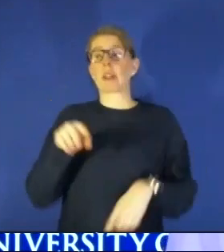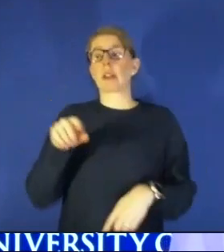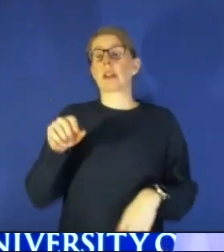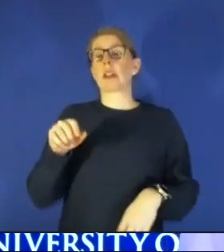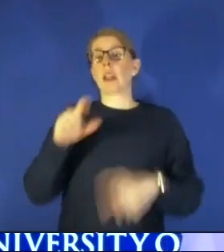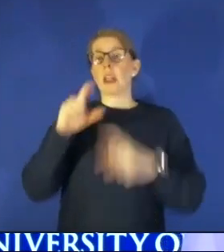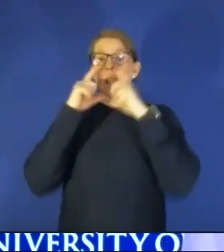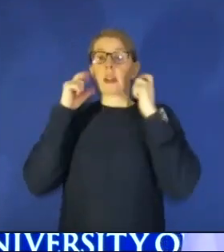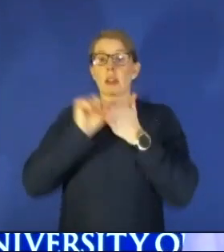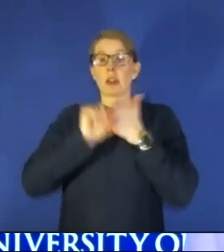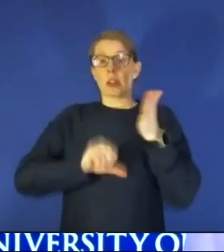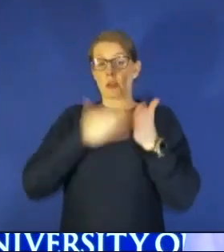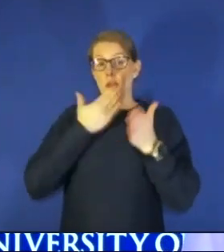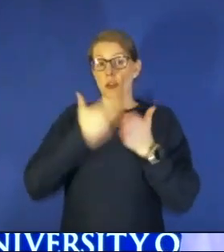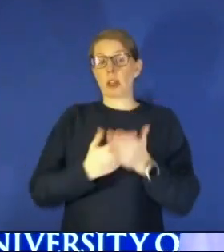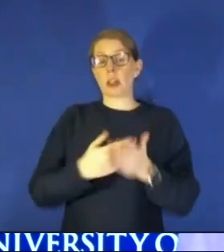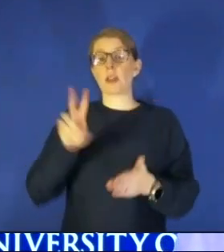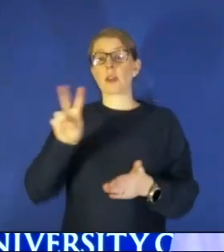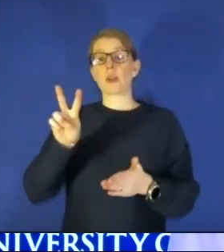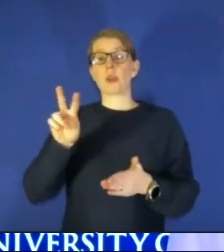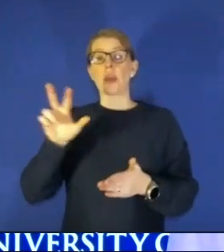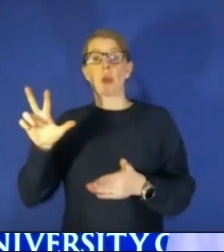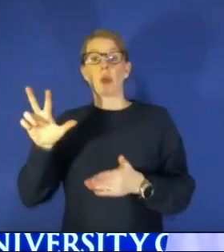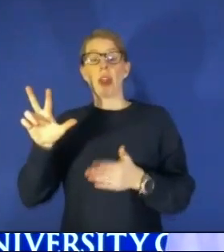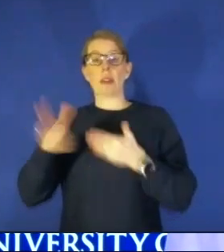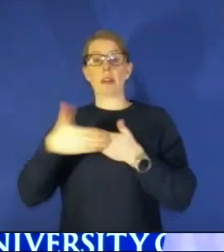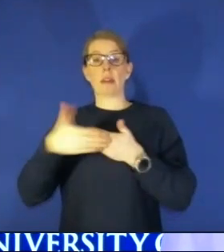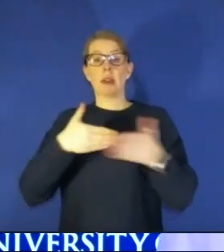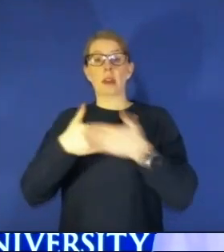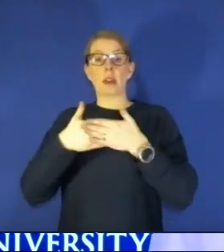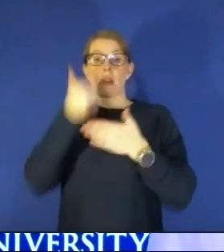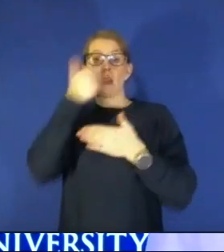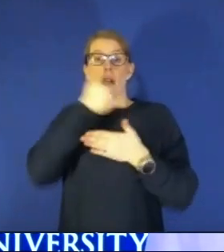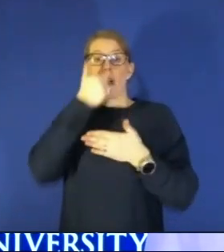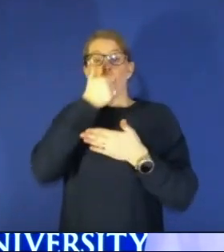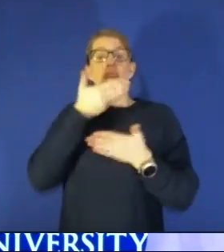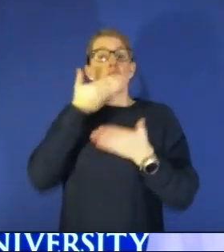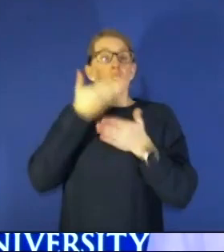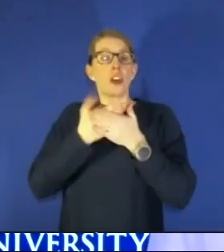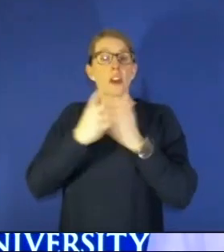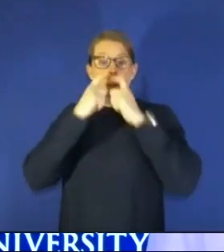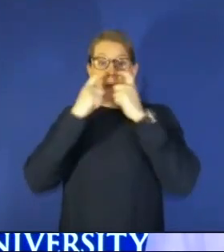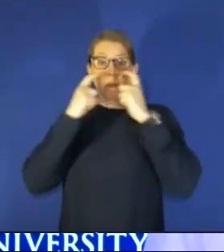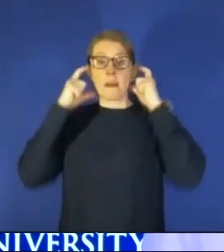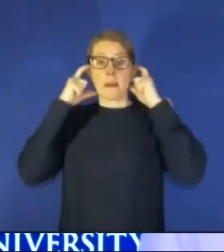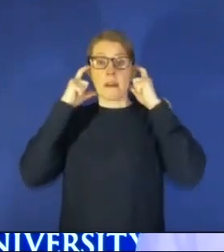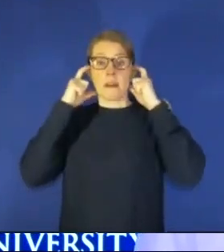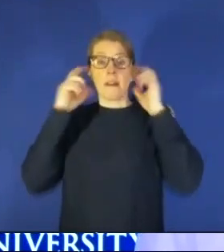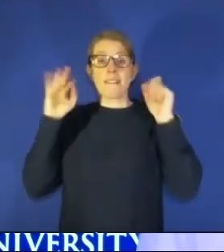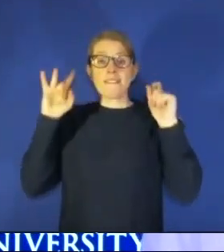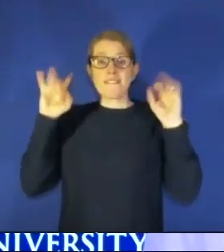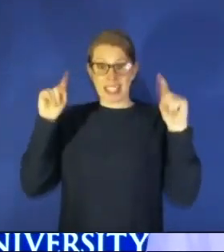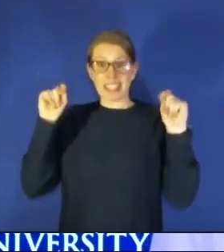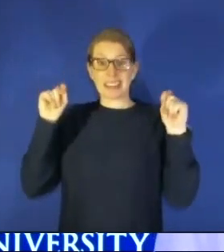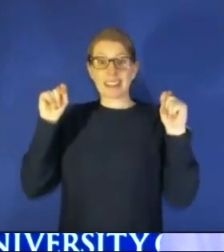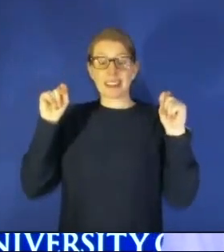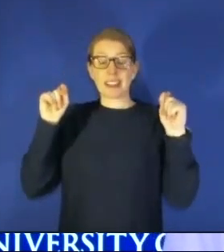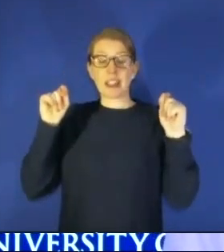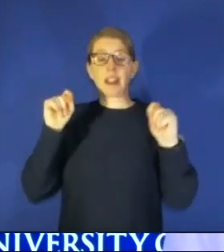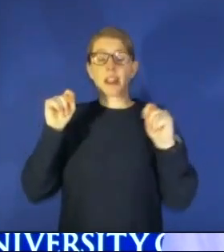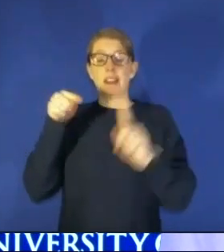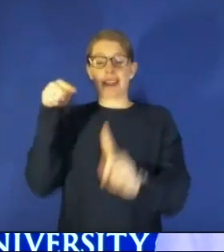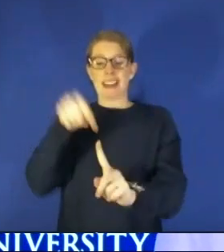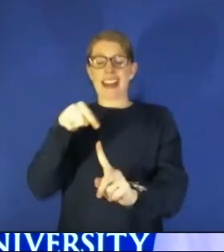2 to 3 ply cloth masks with a good fit, continue to provide protection as well. I think we have to, again, define what is